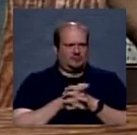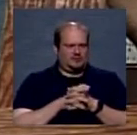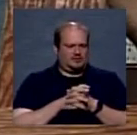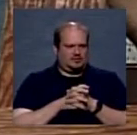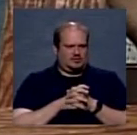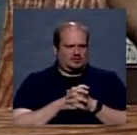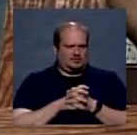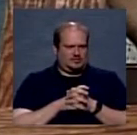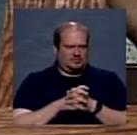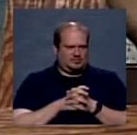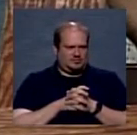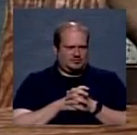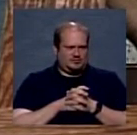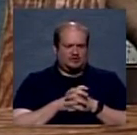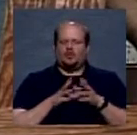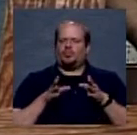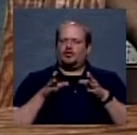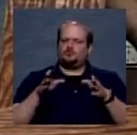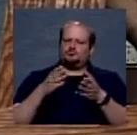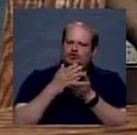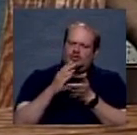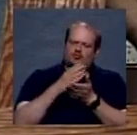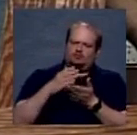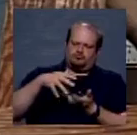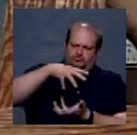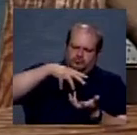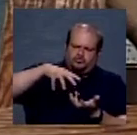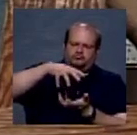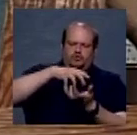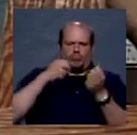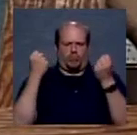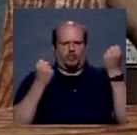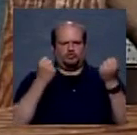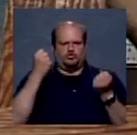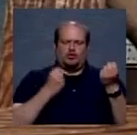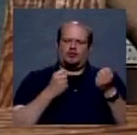the street sweeper was there twice last year.